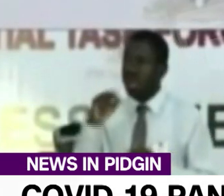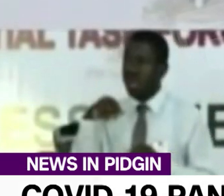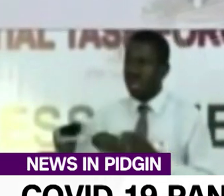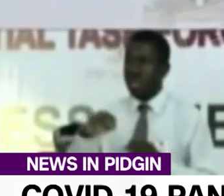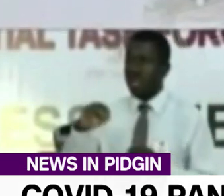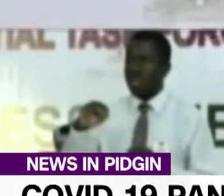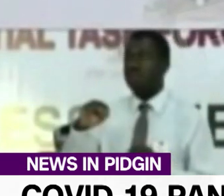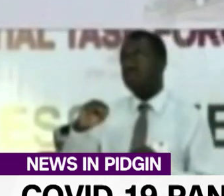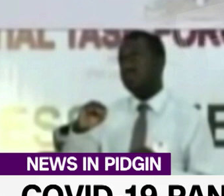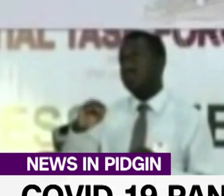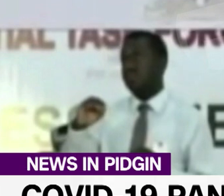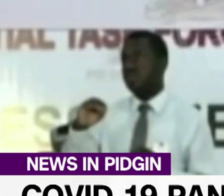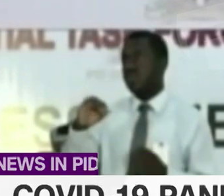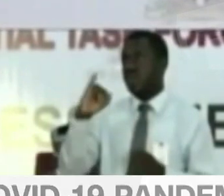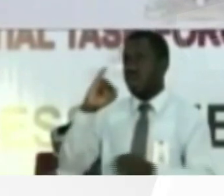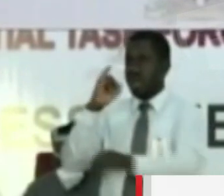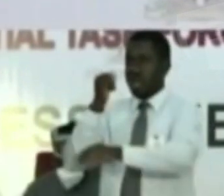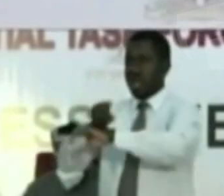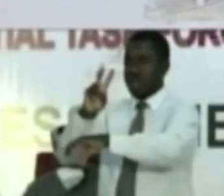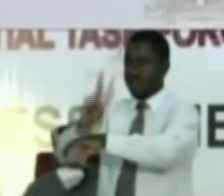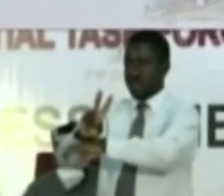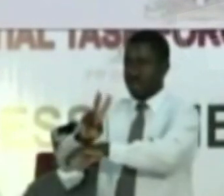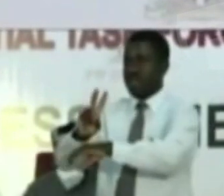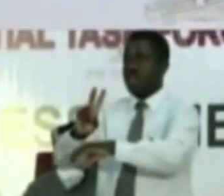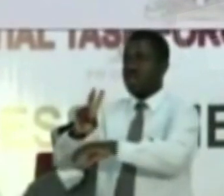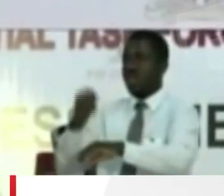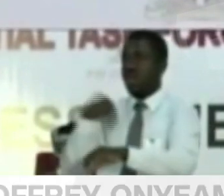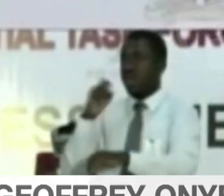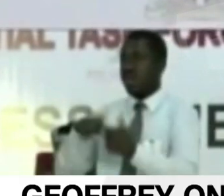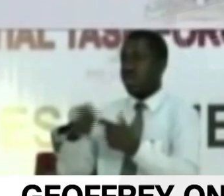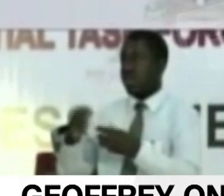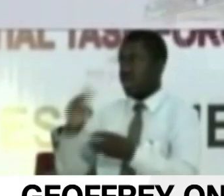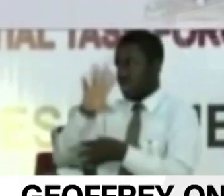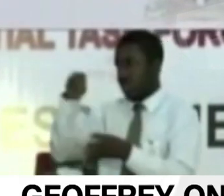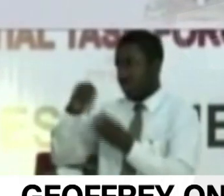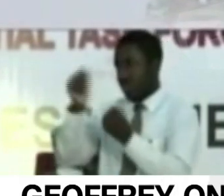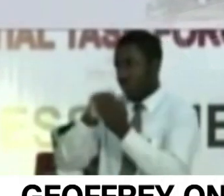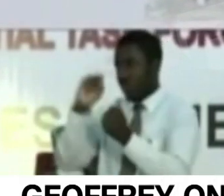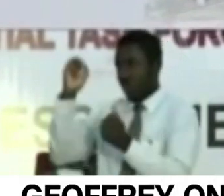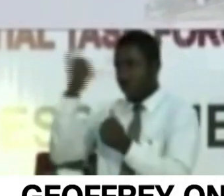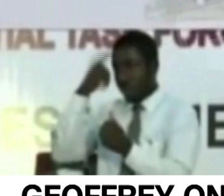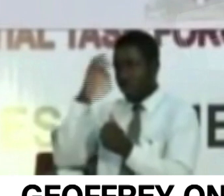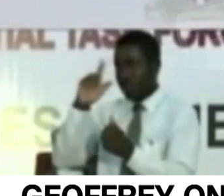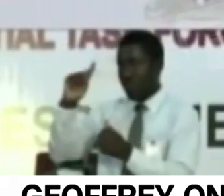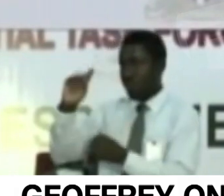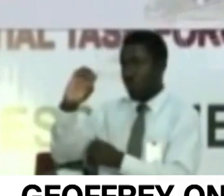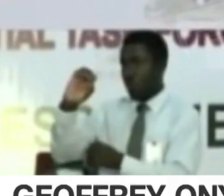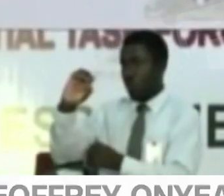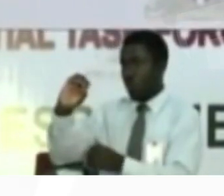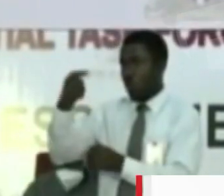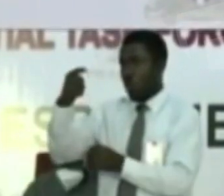Cote d'Ivoire. And so we needed to engage with the governments of Togo and the government of